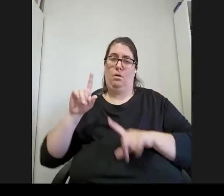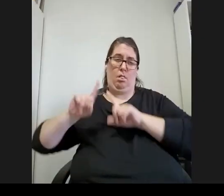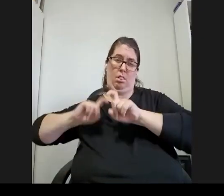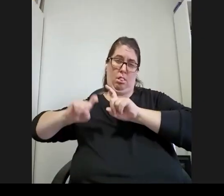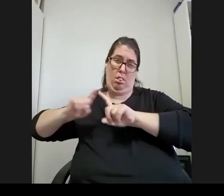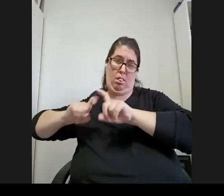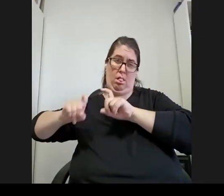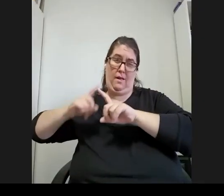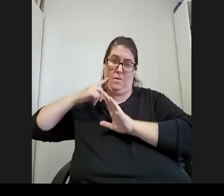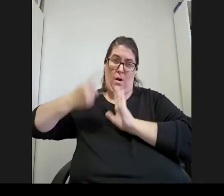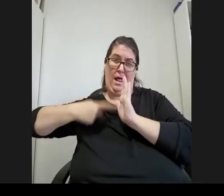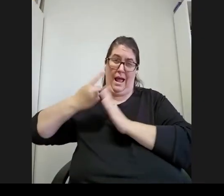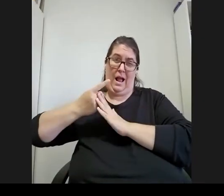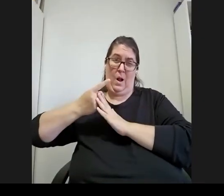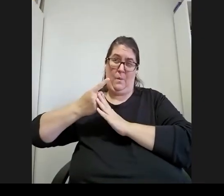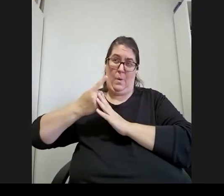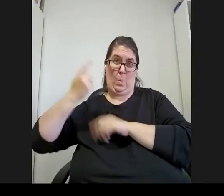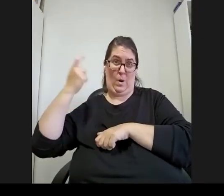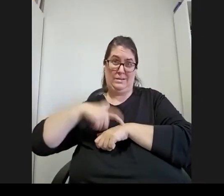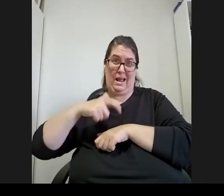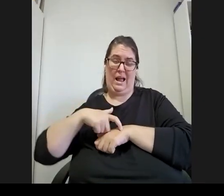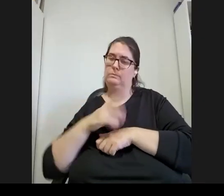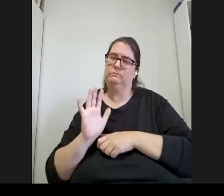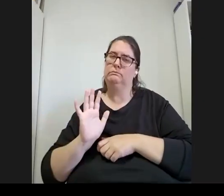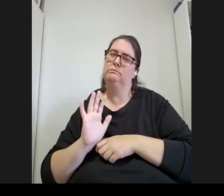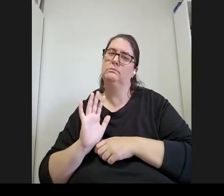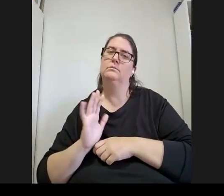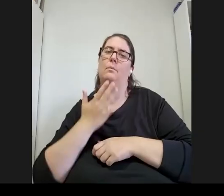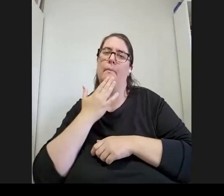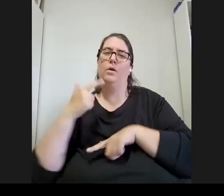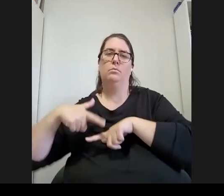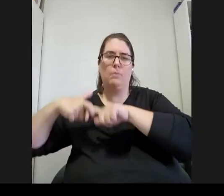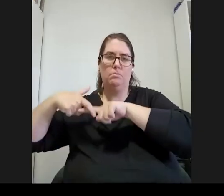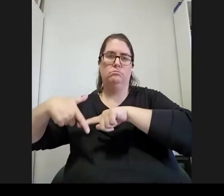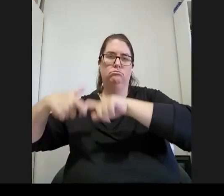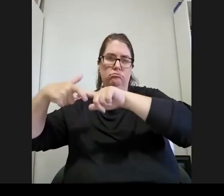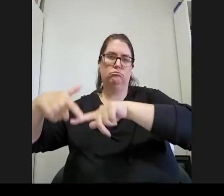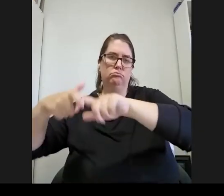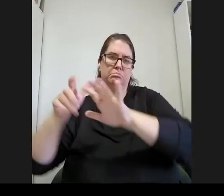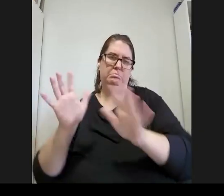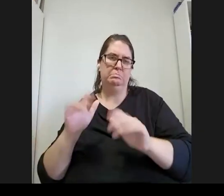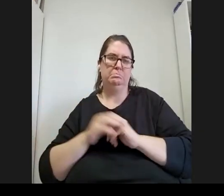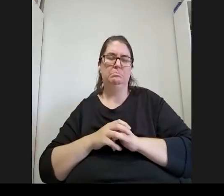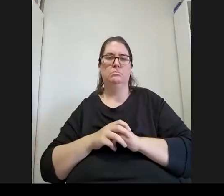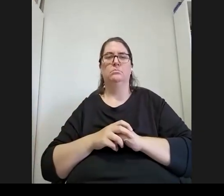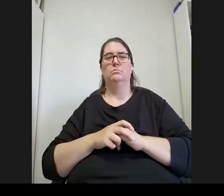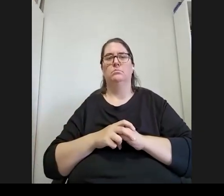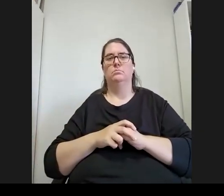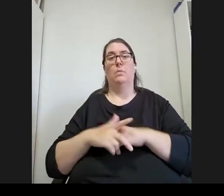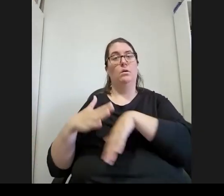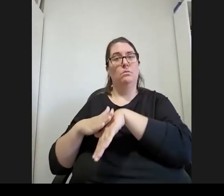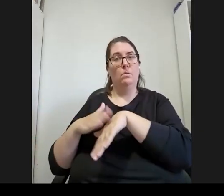one sitting. And hence we say that spread them out, prepare your